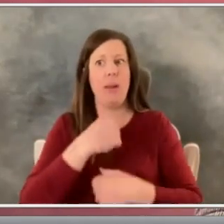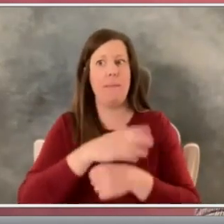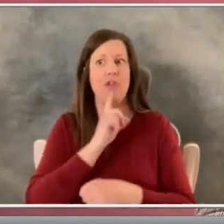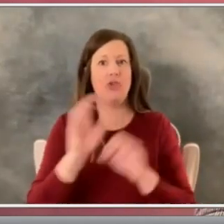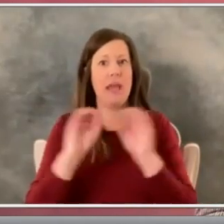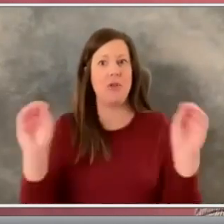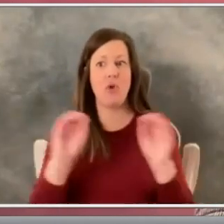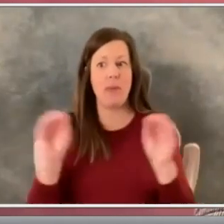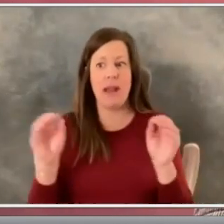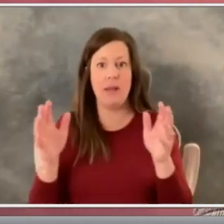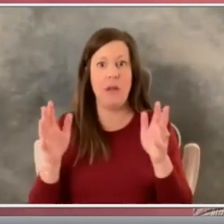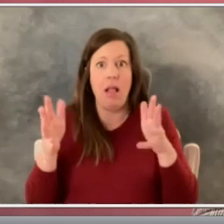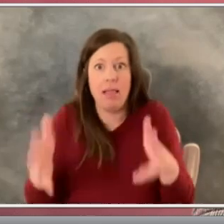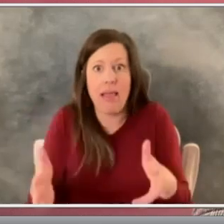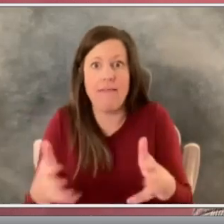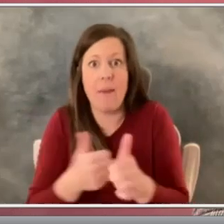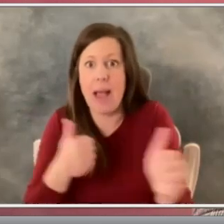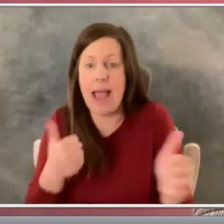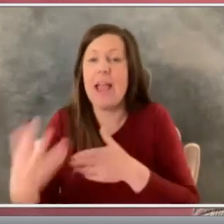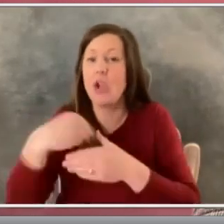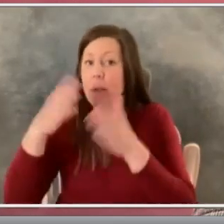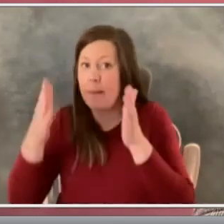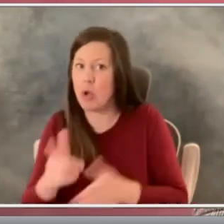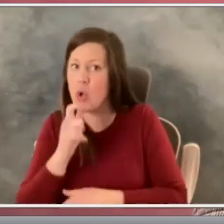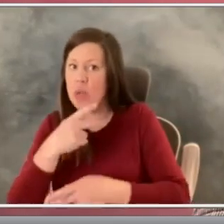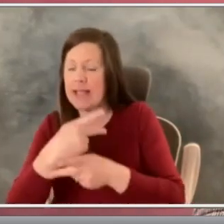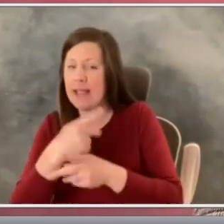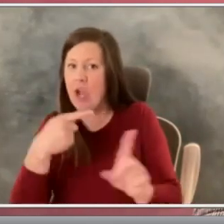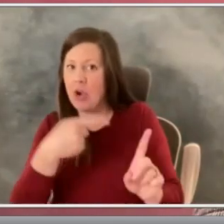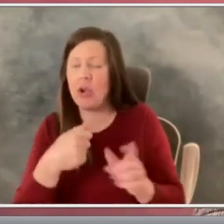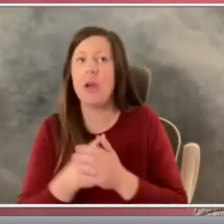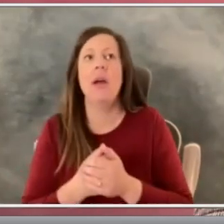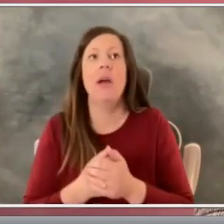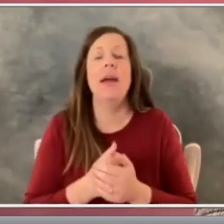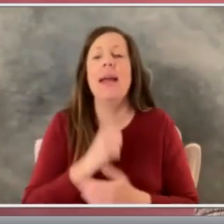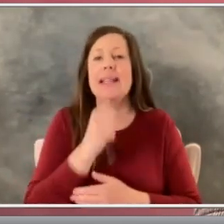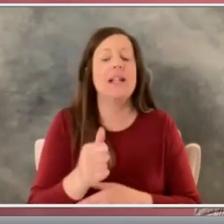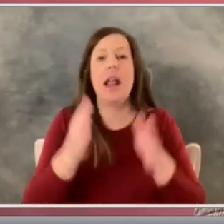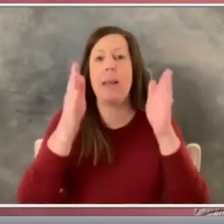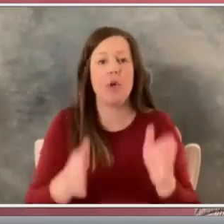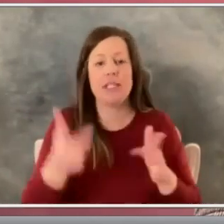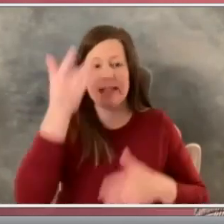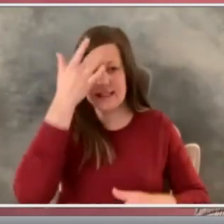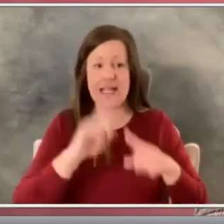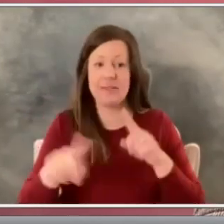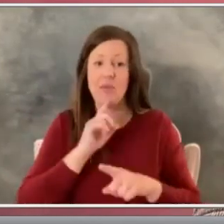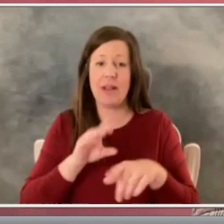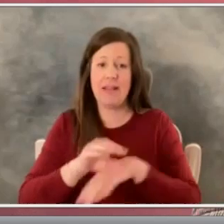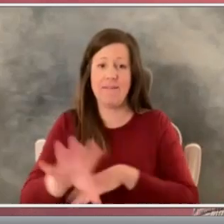including the caregiver? That it's not a person disease, it is a family